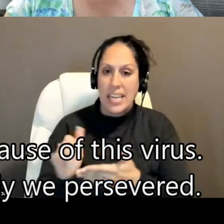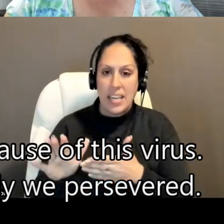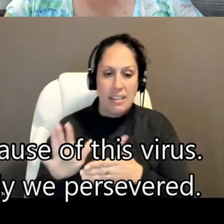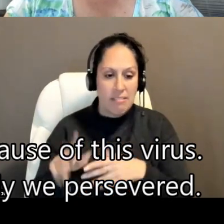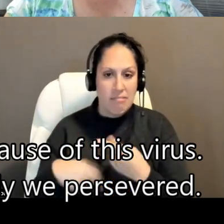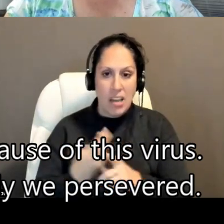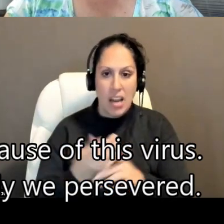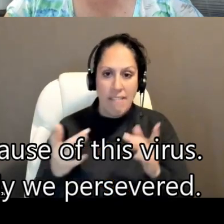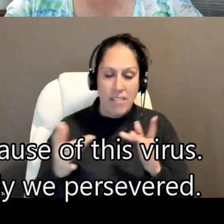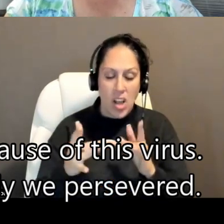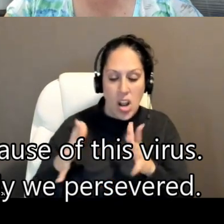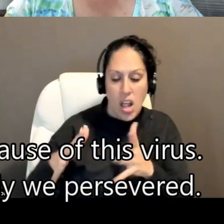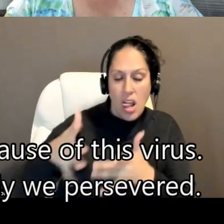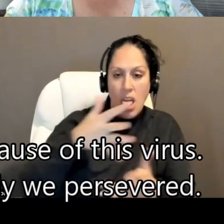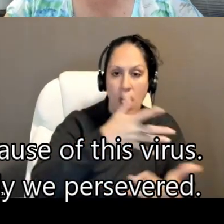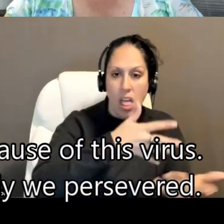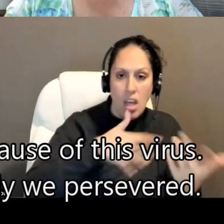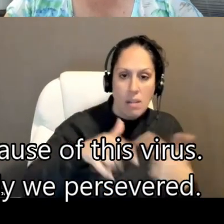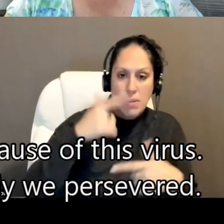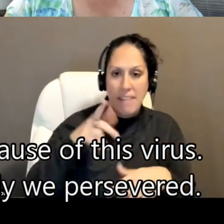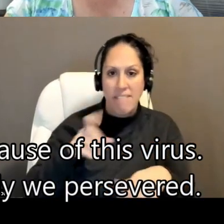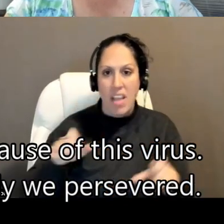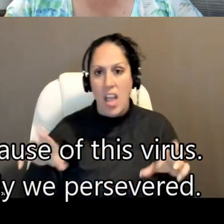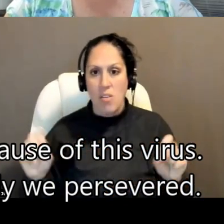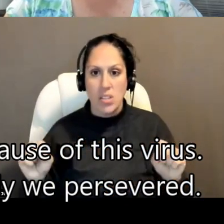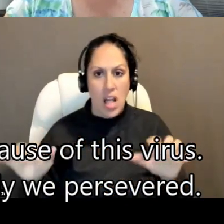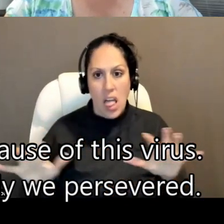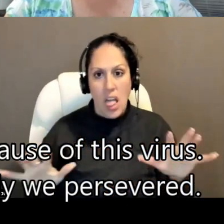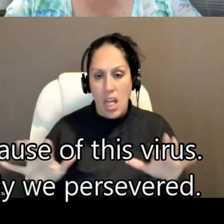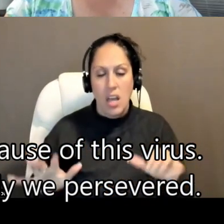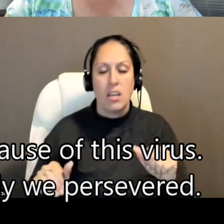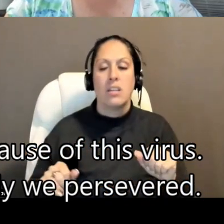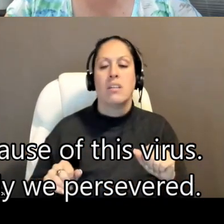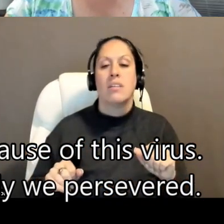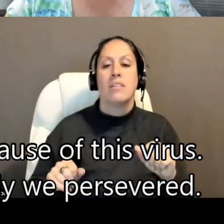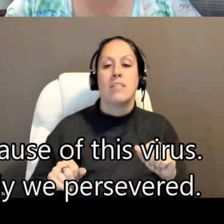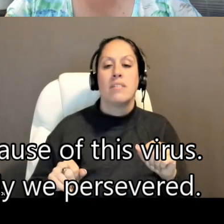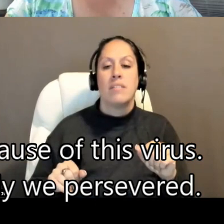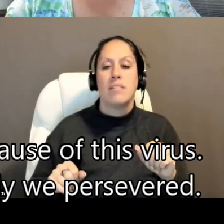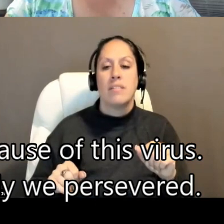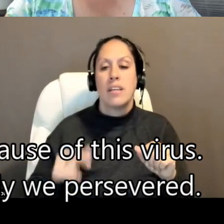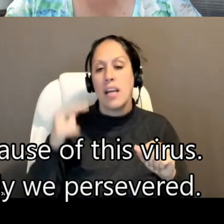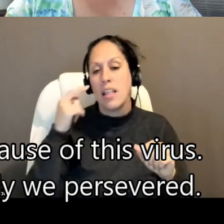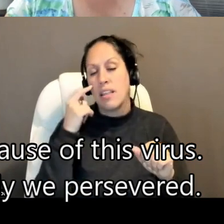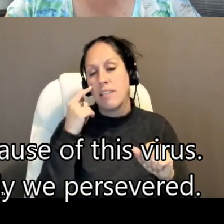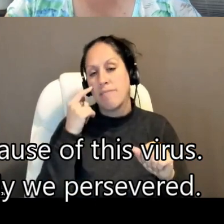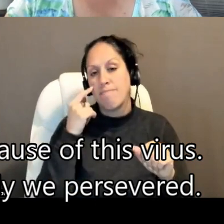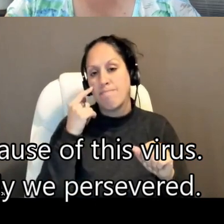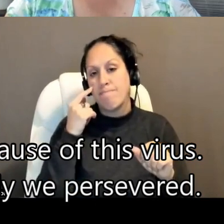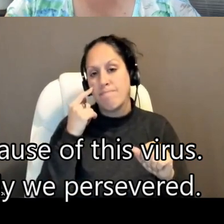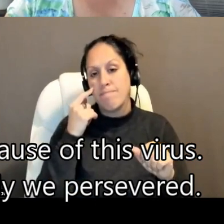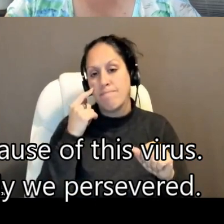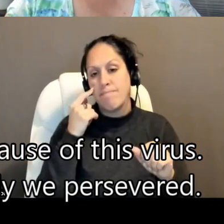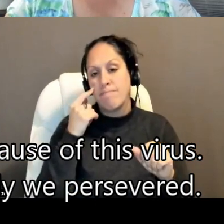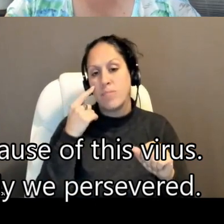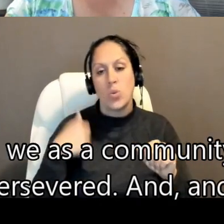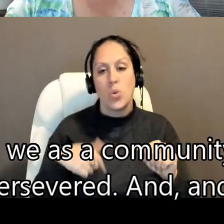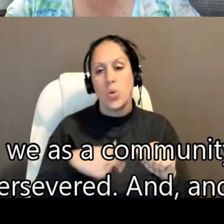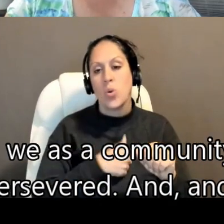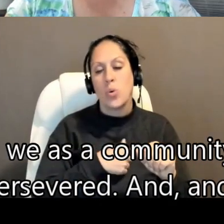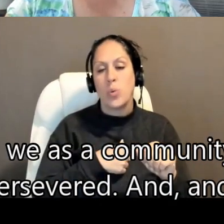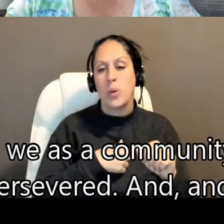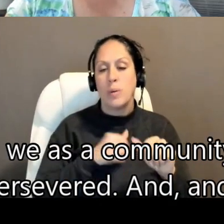contact because this virus. And so I think ultimately we